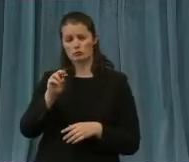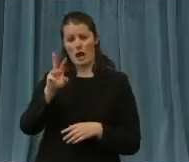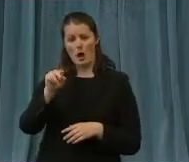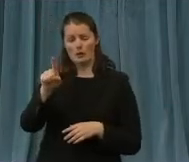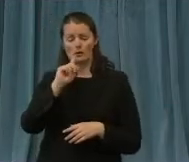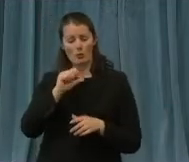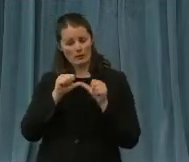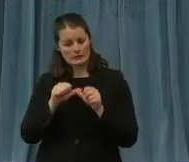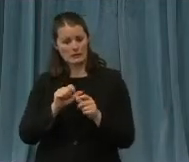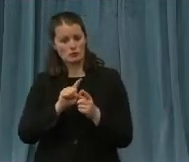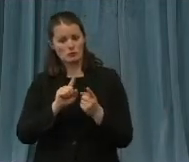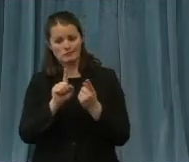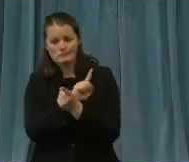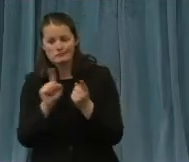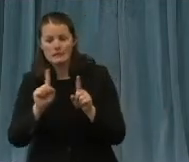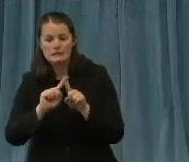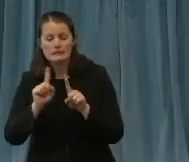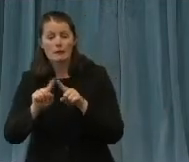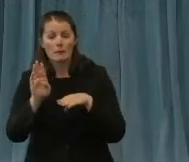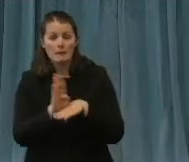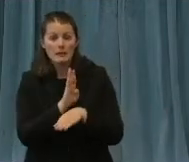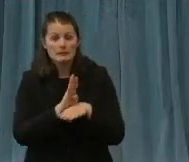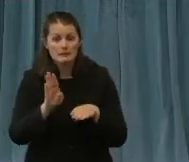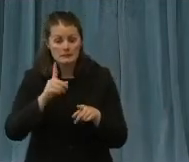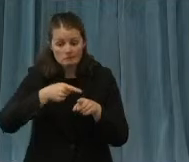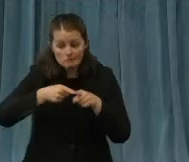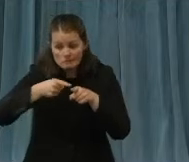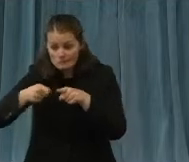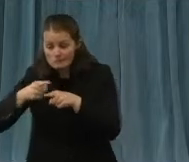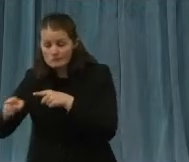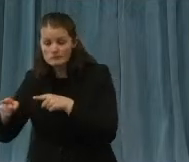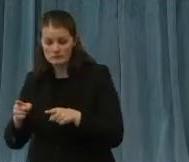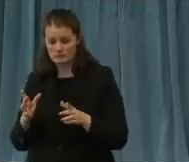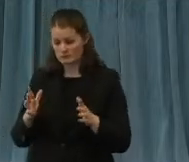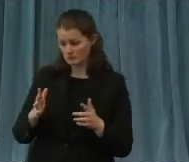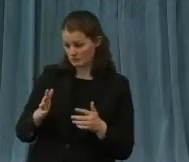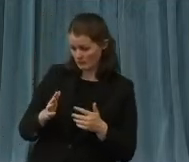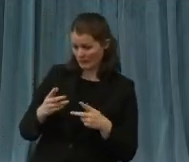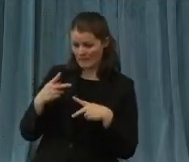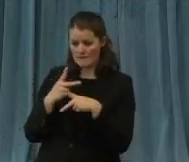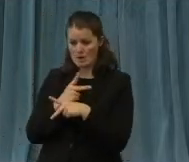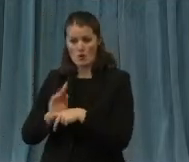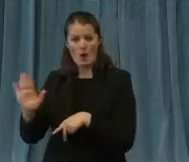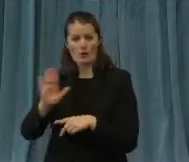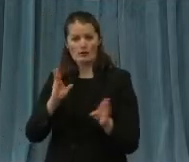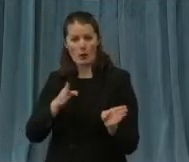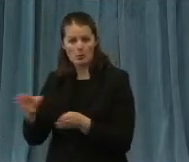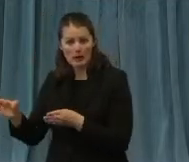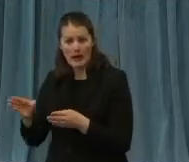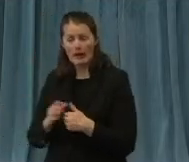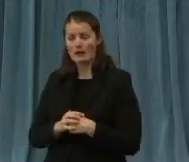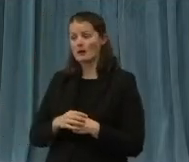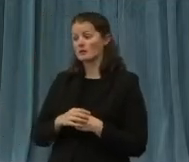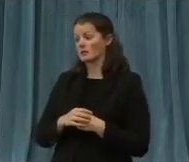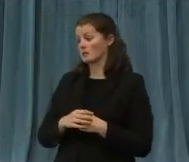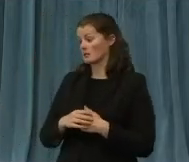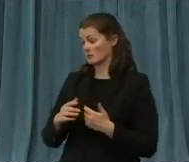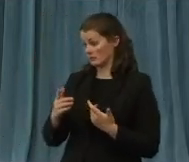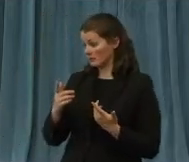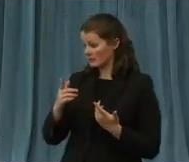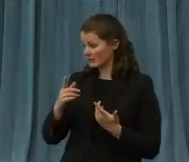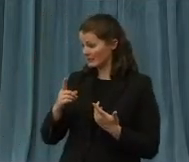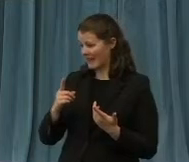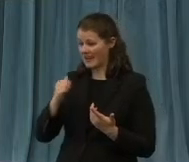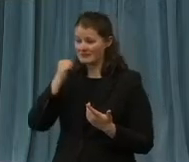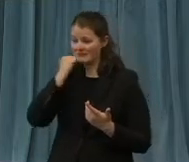Restaurant Association, and determine what their plan is, if it's practical for them to open up at, say, 25 or 30% of capacity. I don't even know